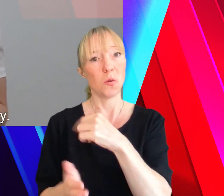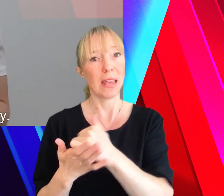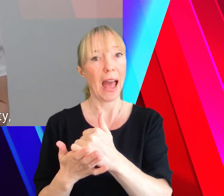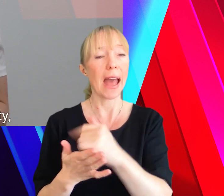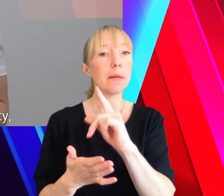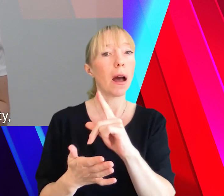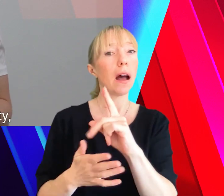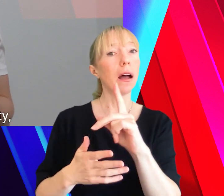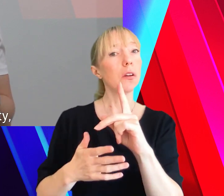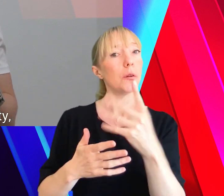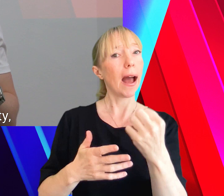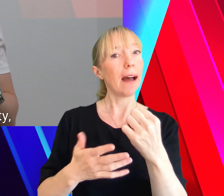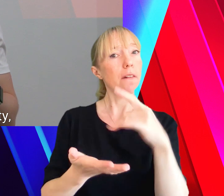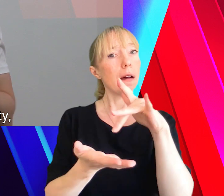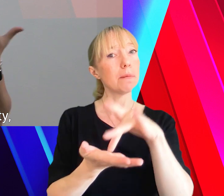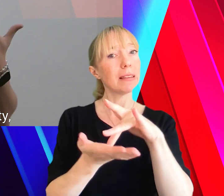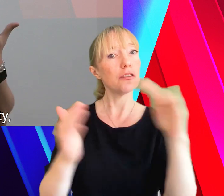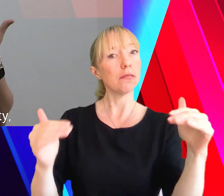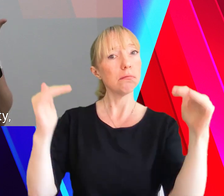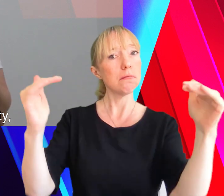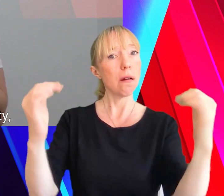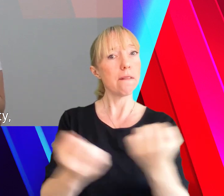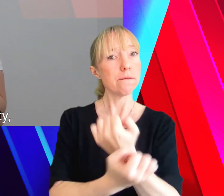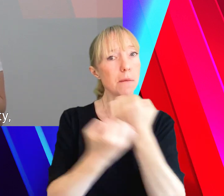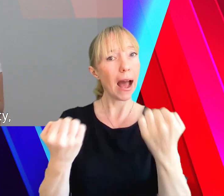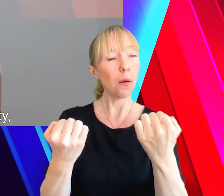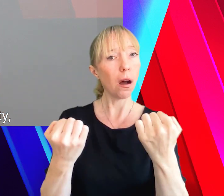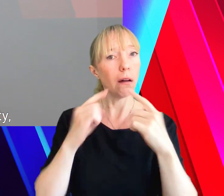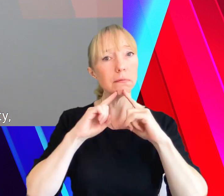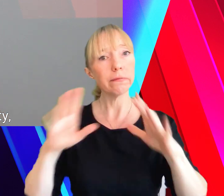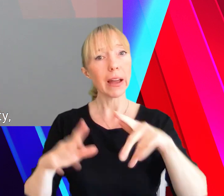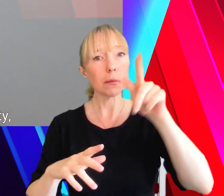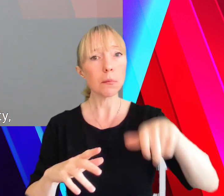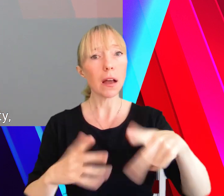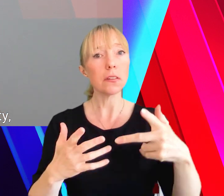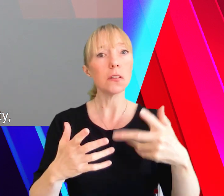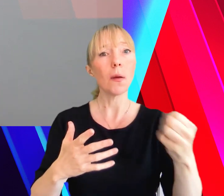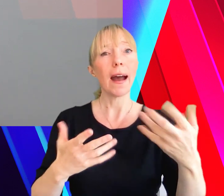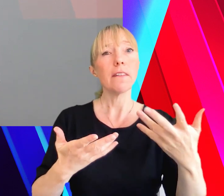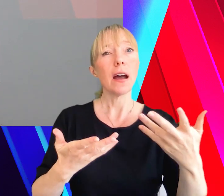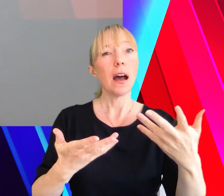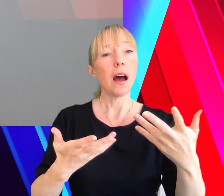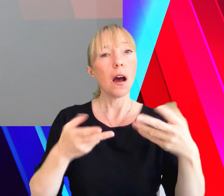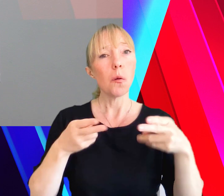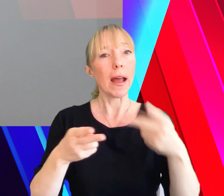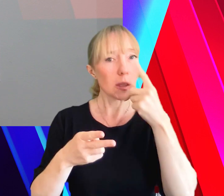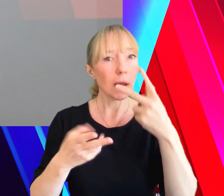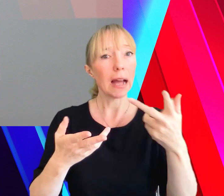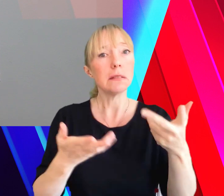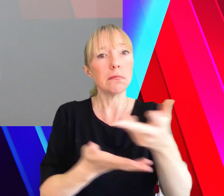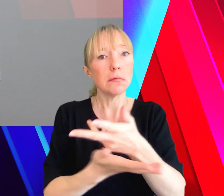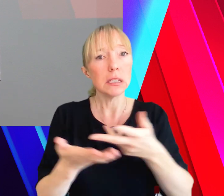call him gay, but I think when you're in like this position of power and you're a celebrity, you have this platform